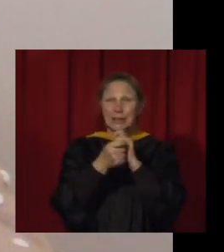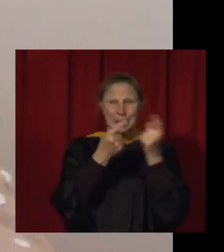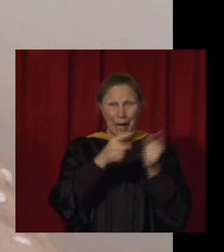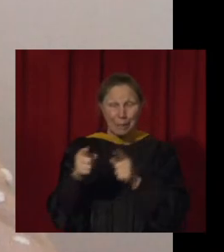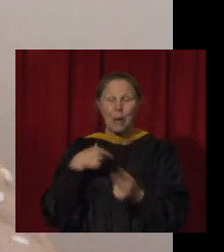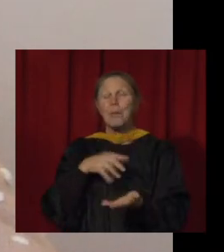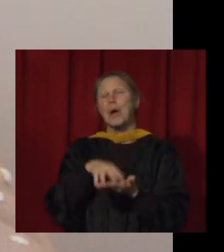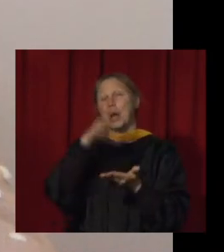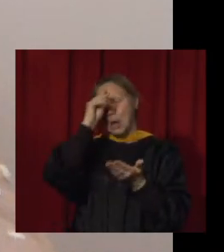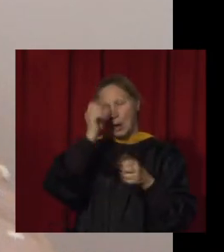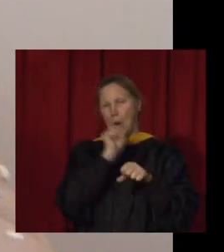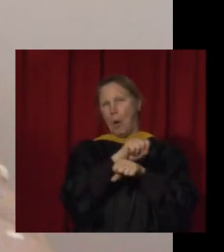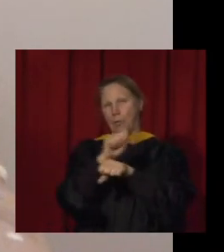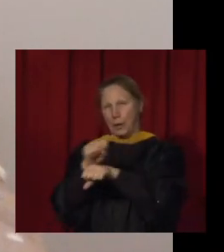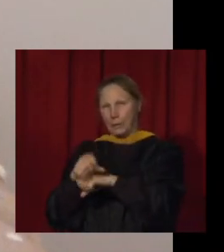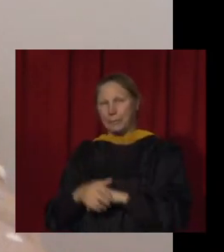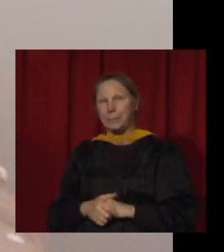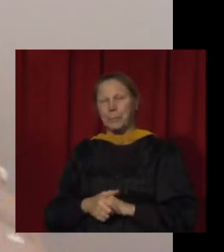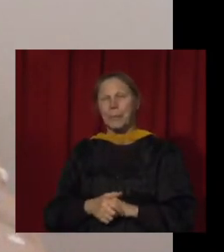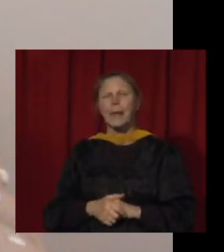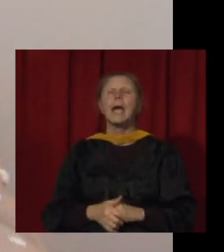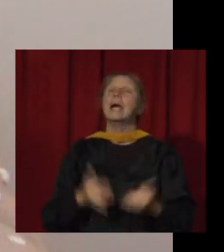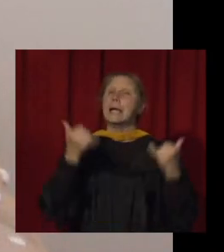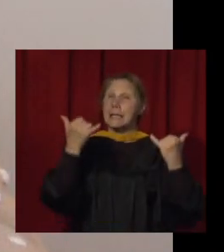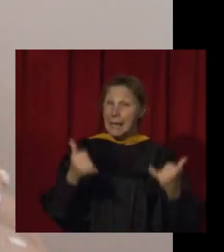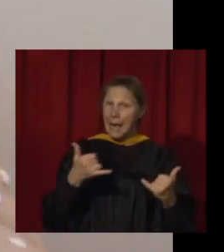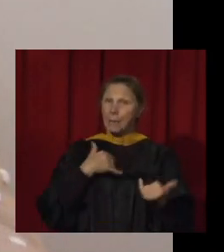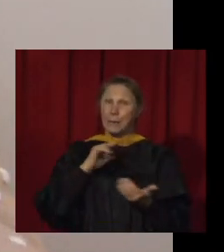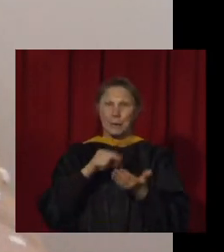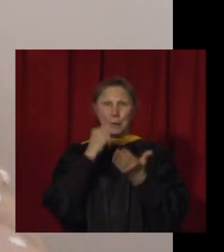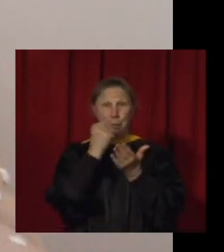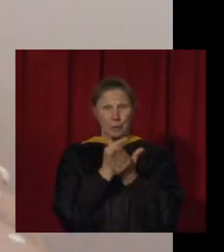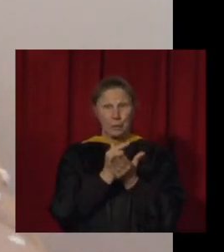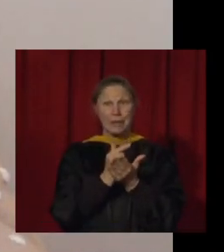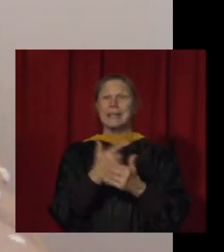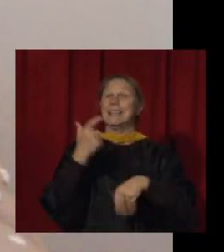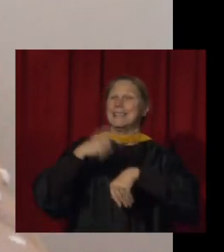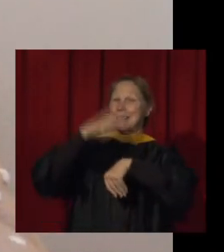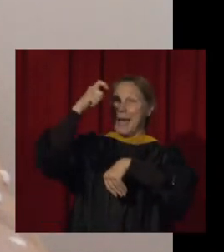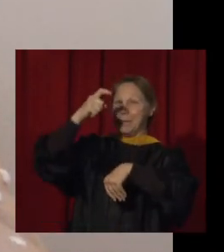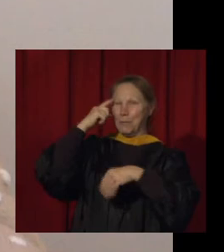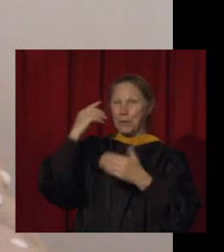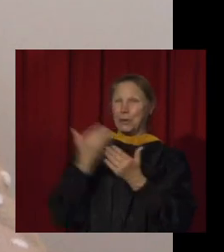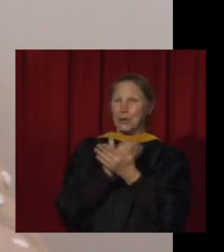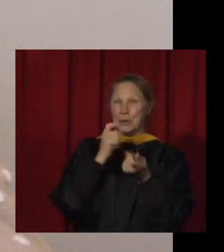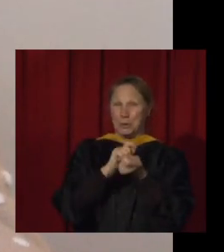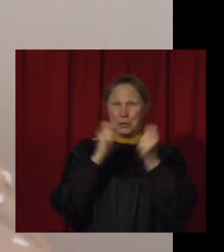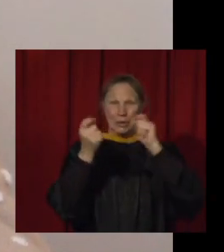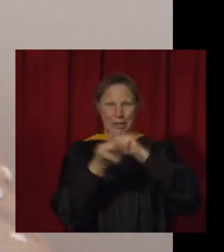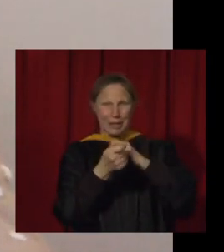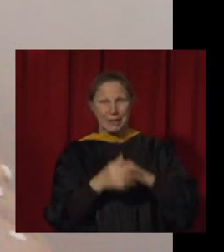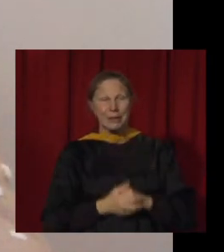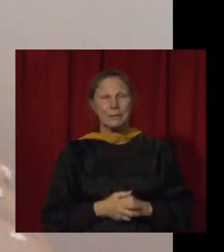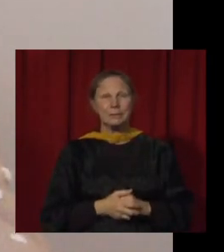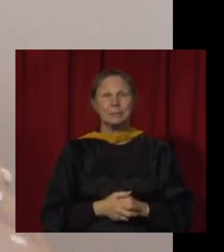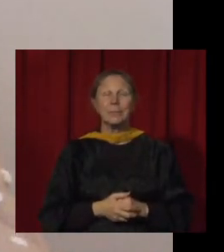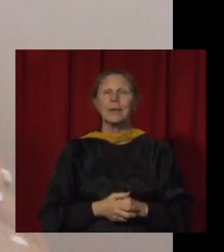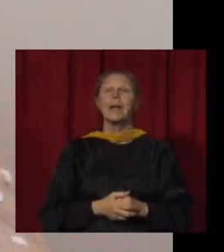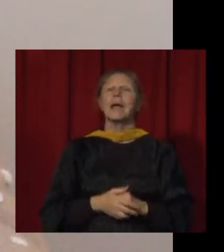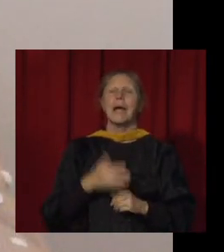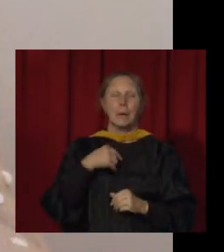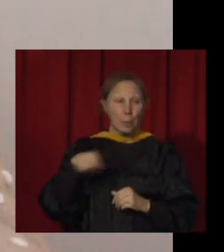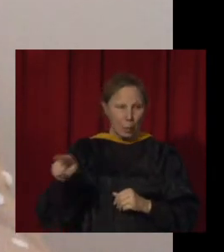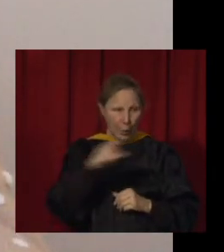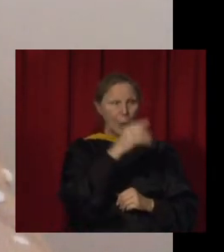we learned to overcome it. Now that we are graduating, it's time for another major change in our lives. Many of us